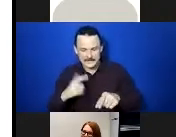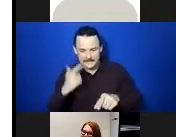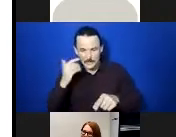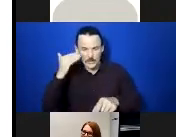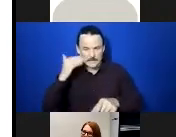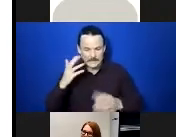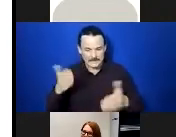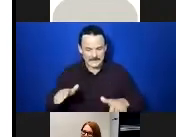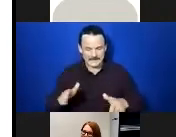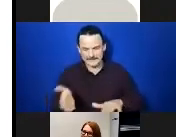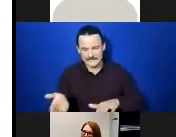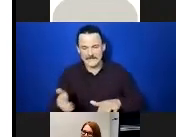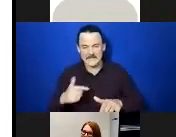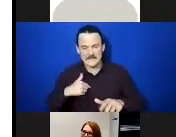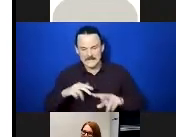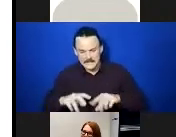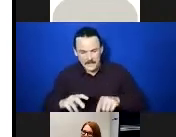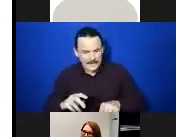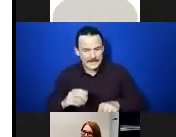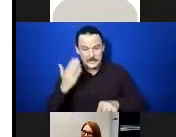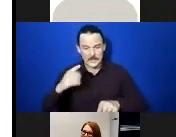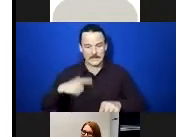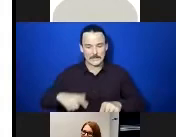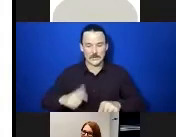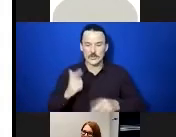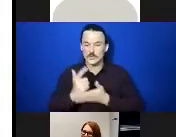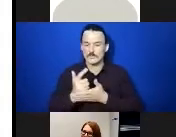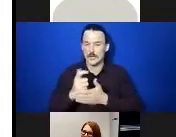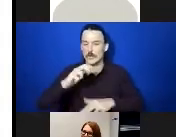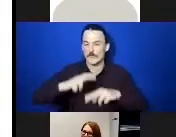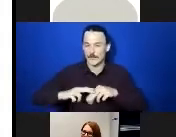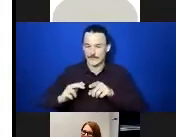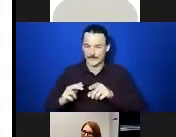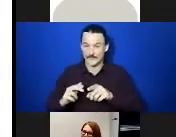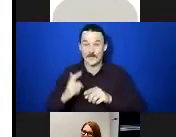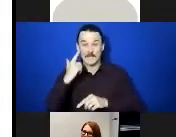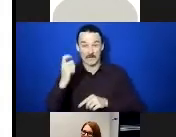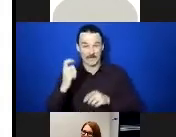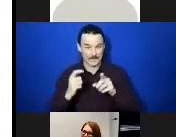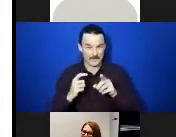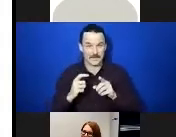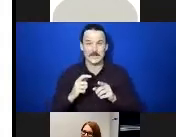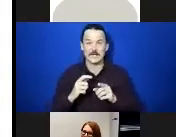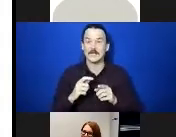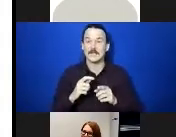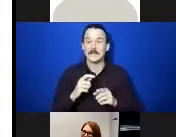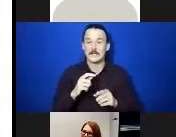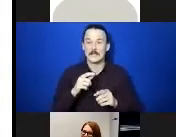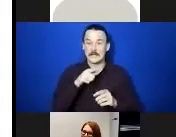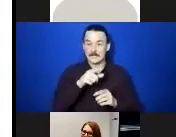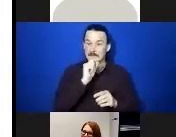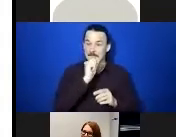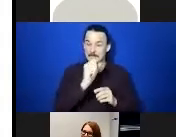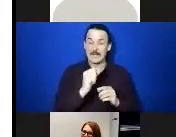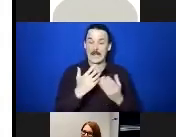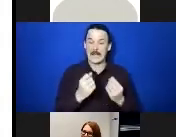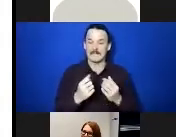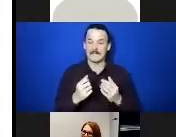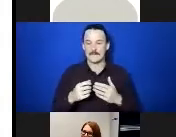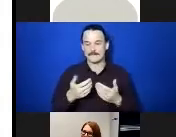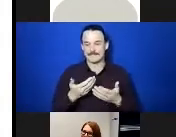that Gardner had an affair with Cream and she was discovered to be pregnant during autopsy. Before